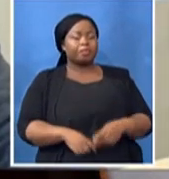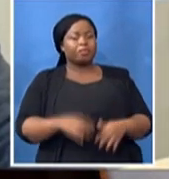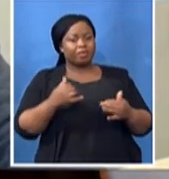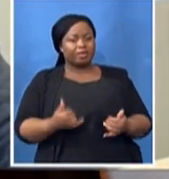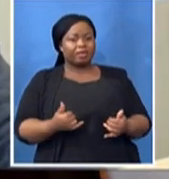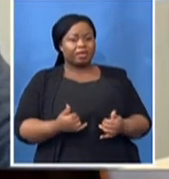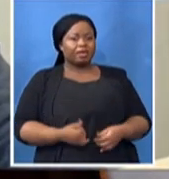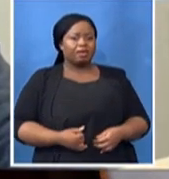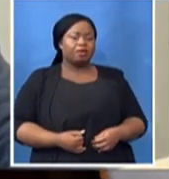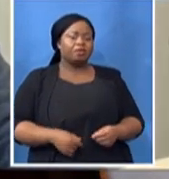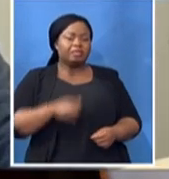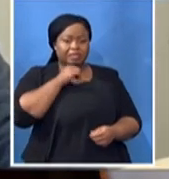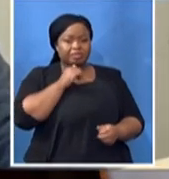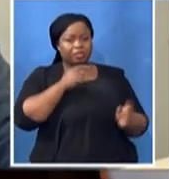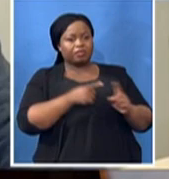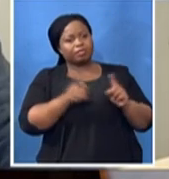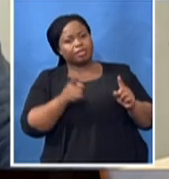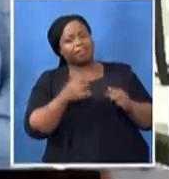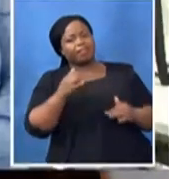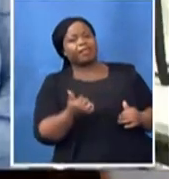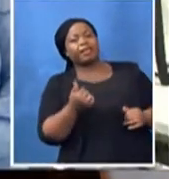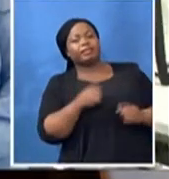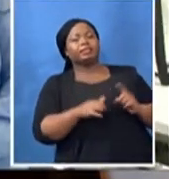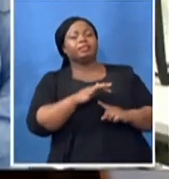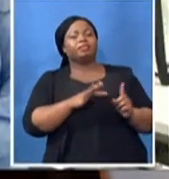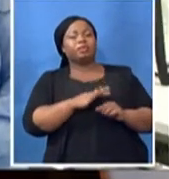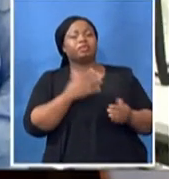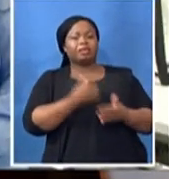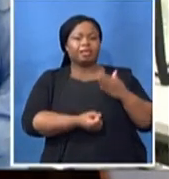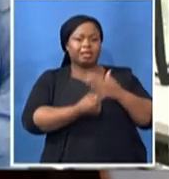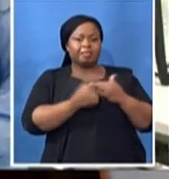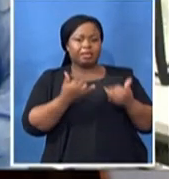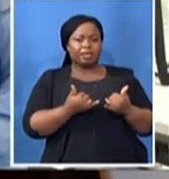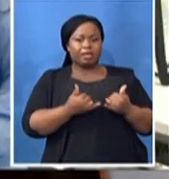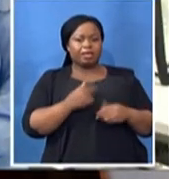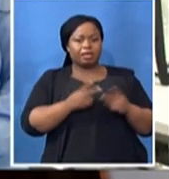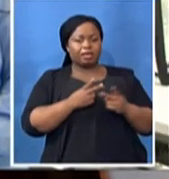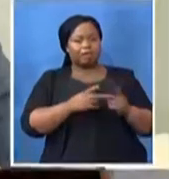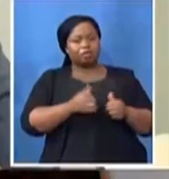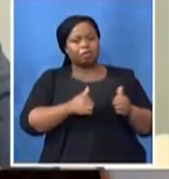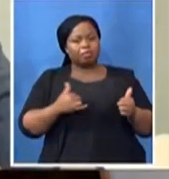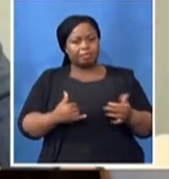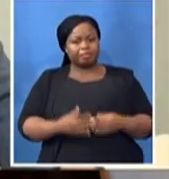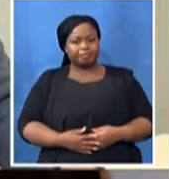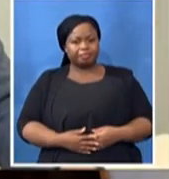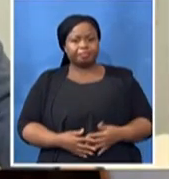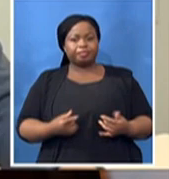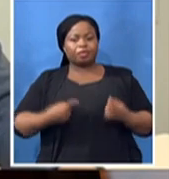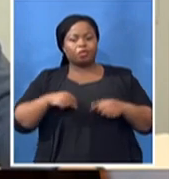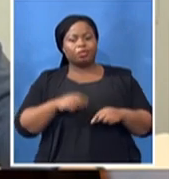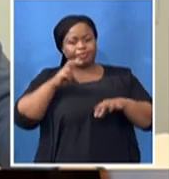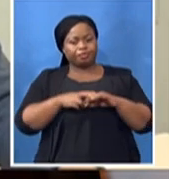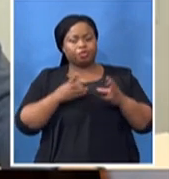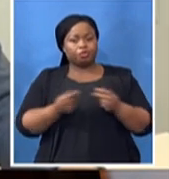a situation where there is backlogs. An urgent solution is needed. We are monitoring